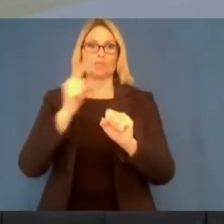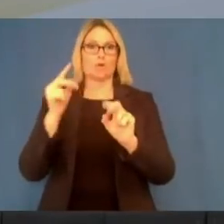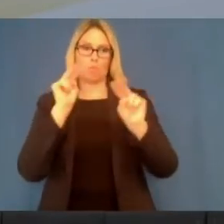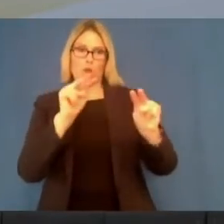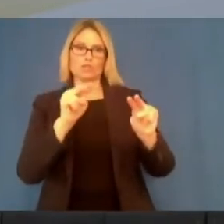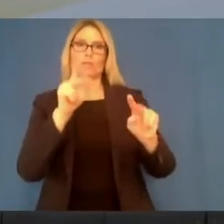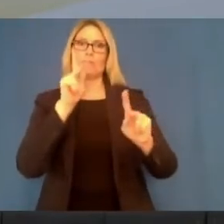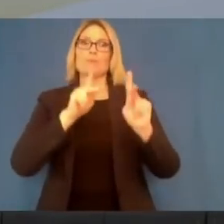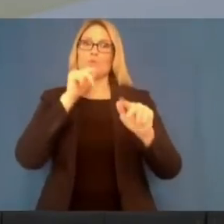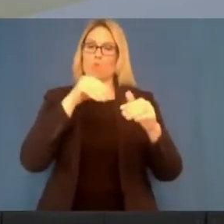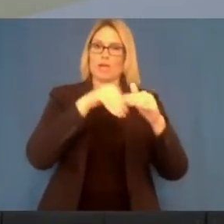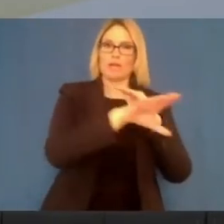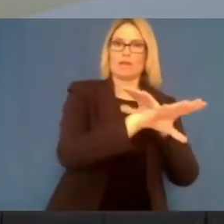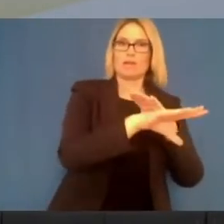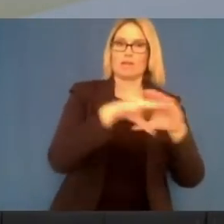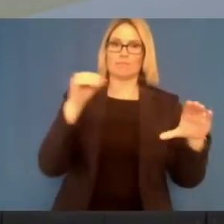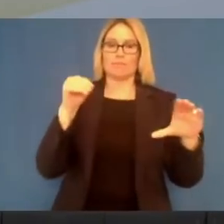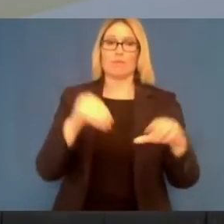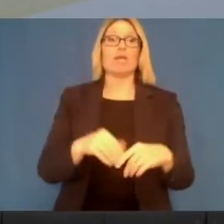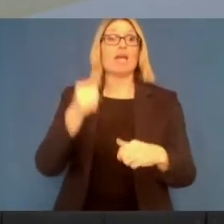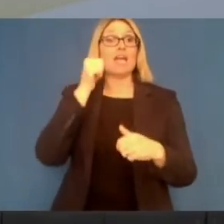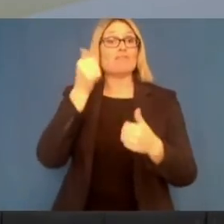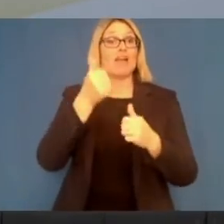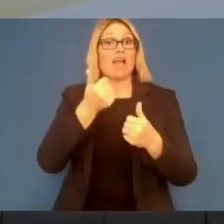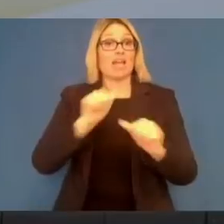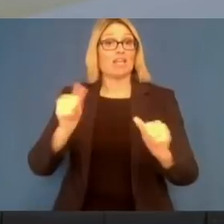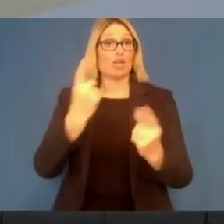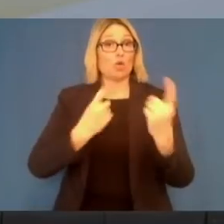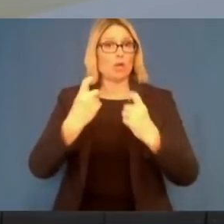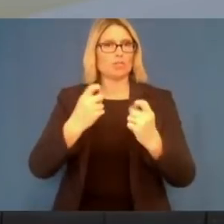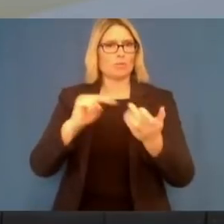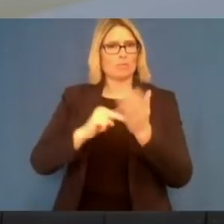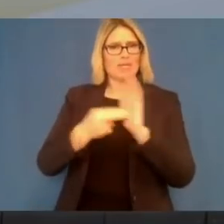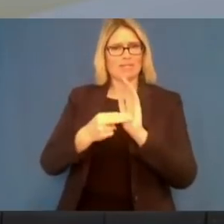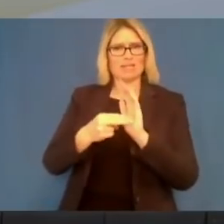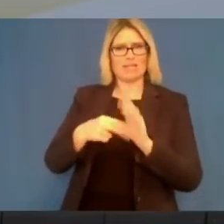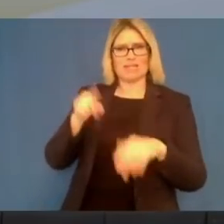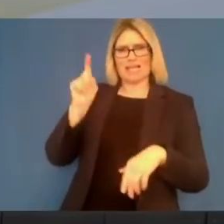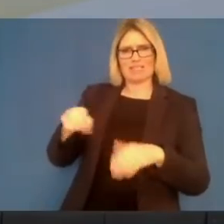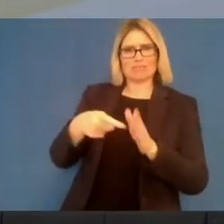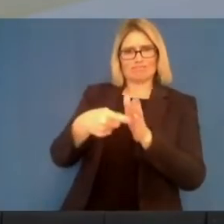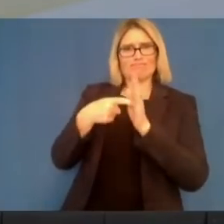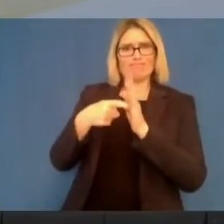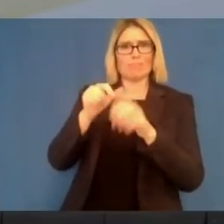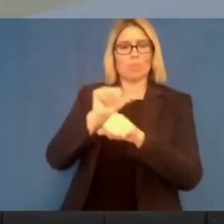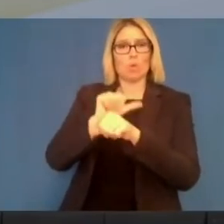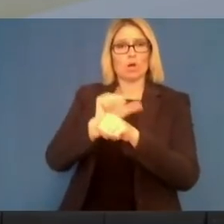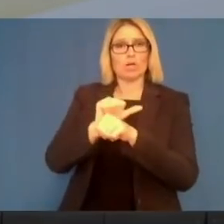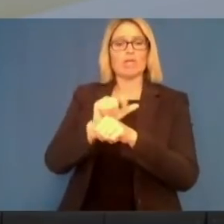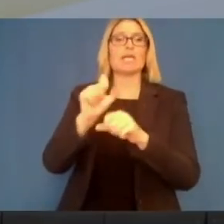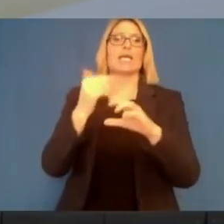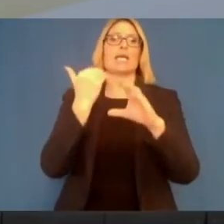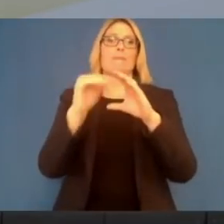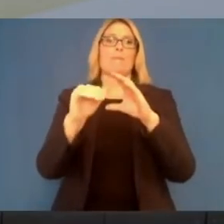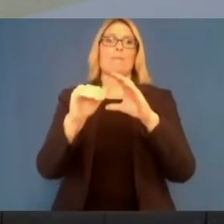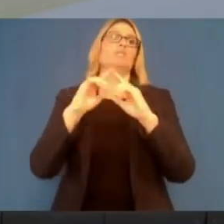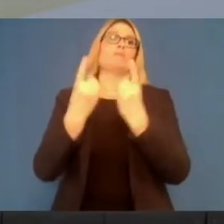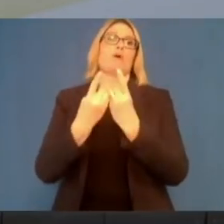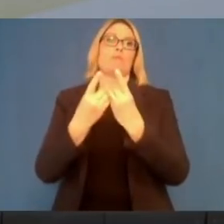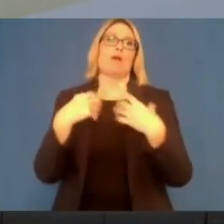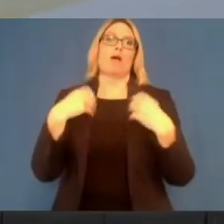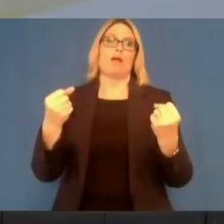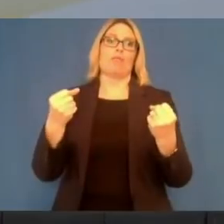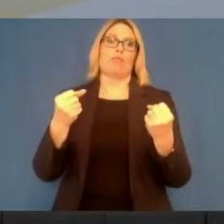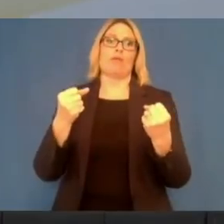exceeded. Anyone with questions about what is considered essential can email us at the Department of Health and Wellness. So